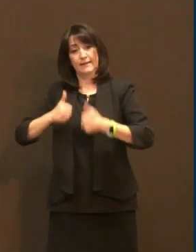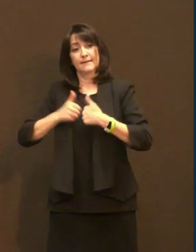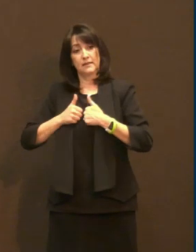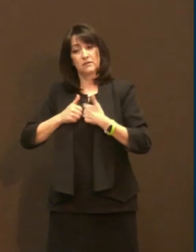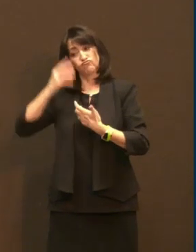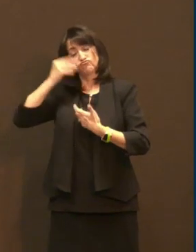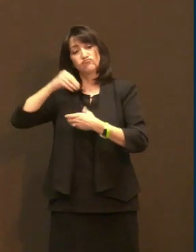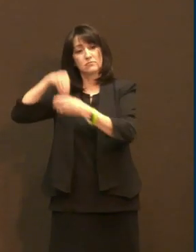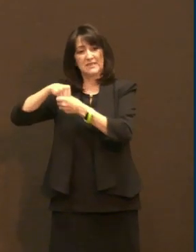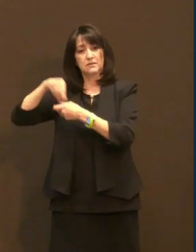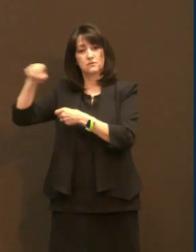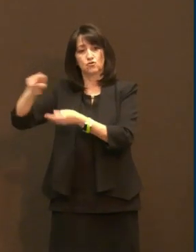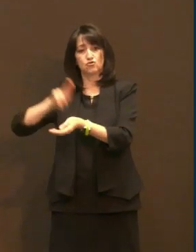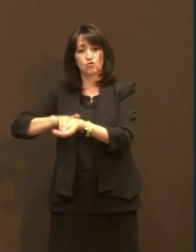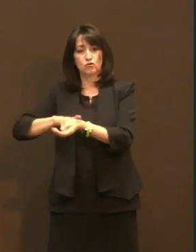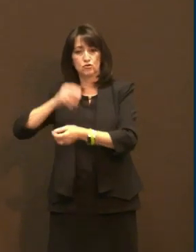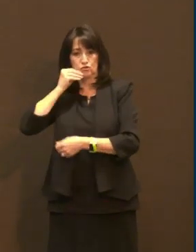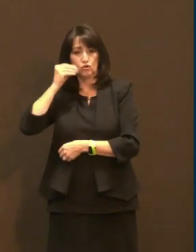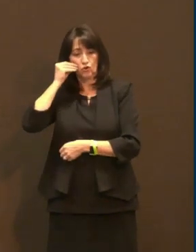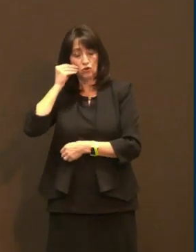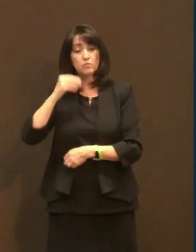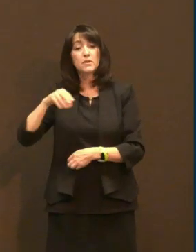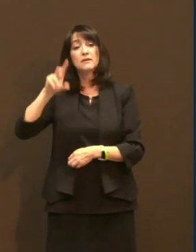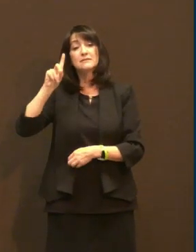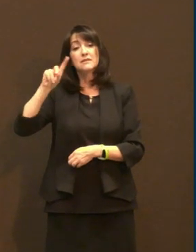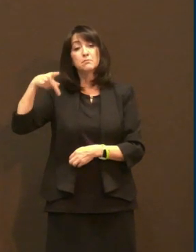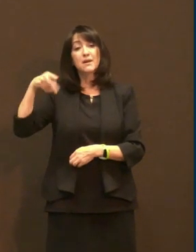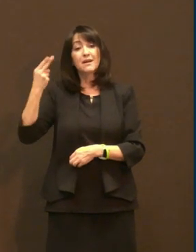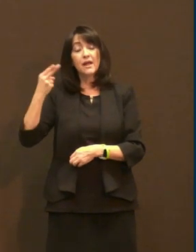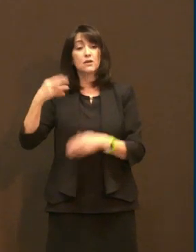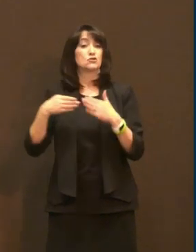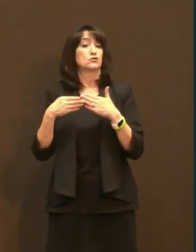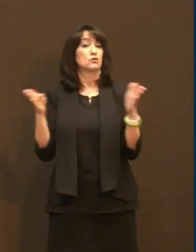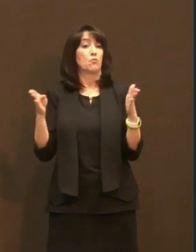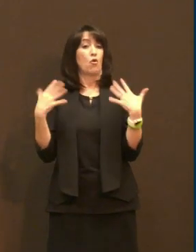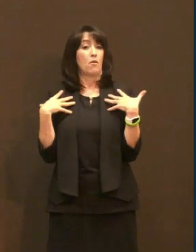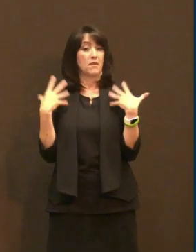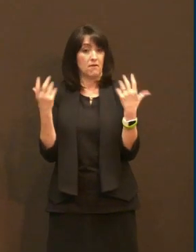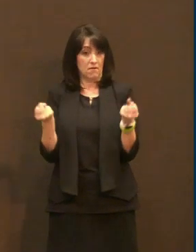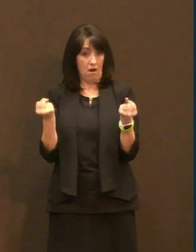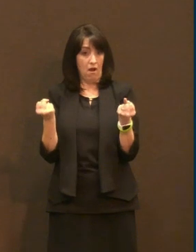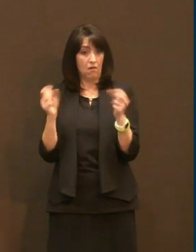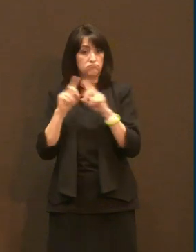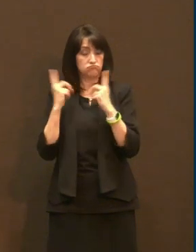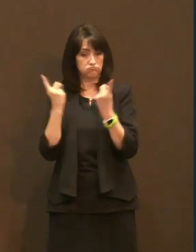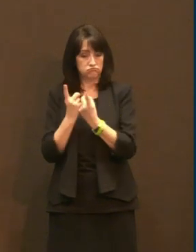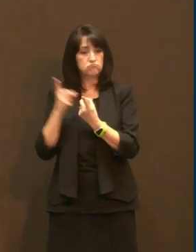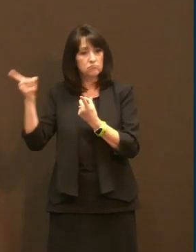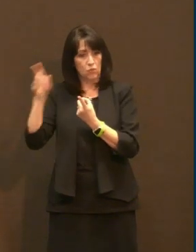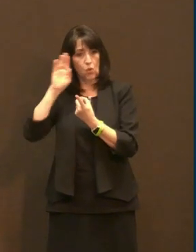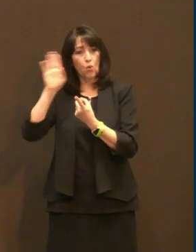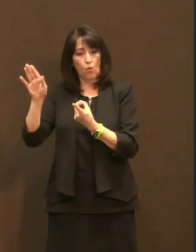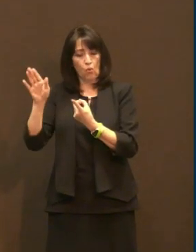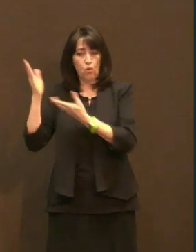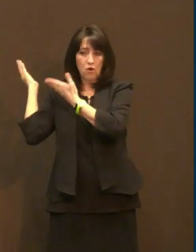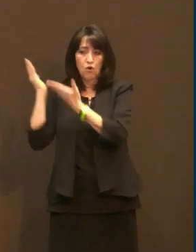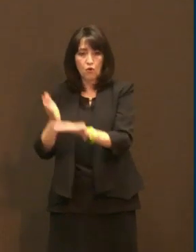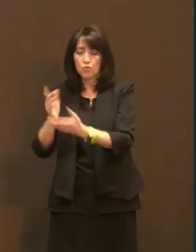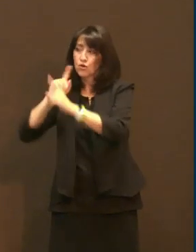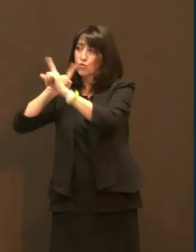the facilities with tests and testing supplies and training and support for this program. to help us,